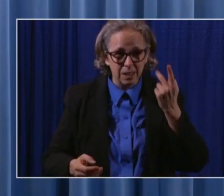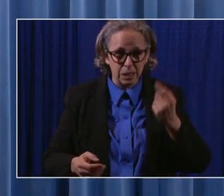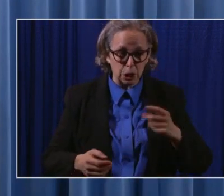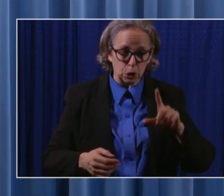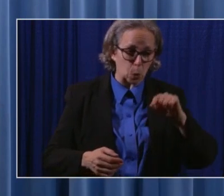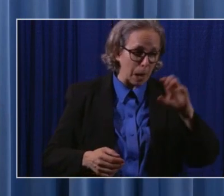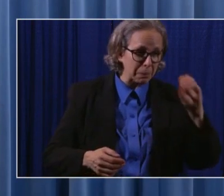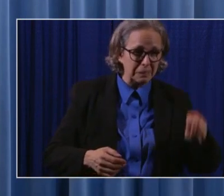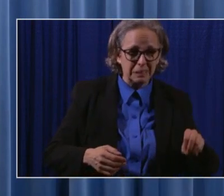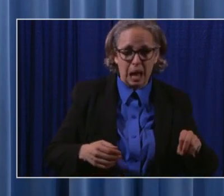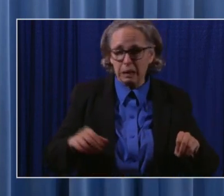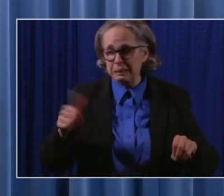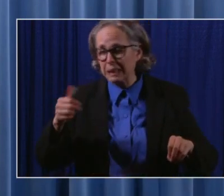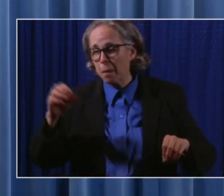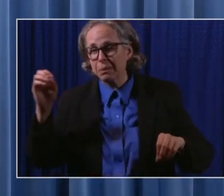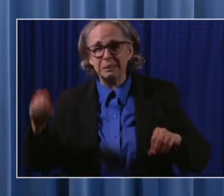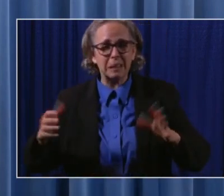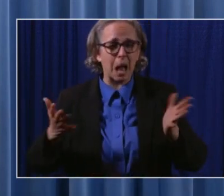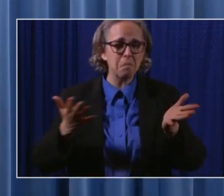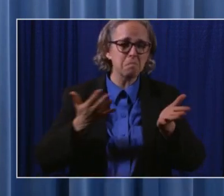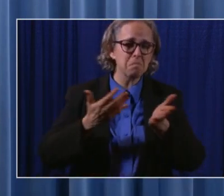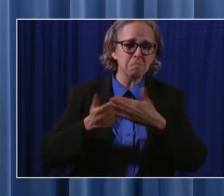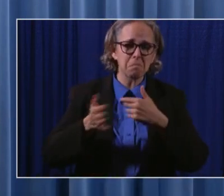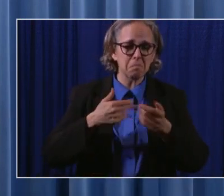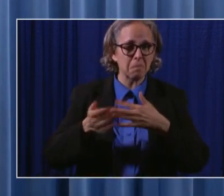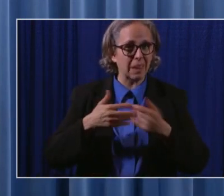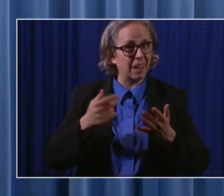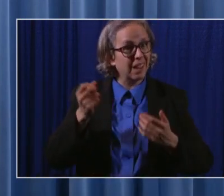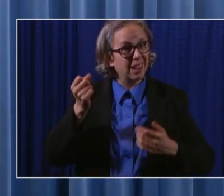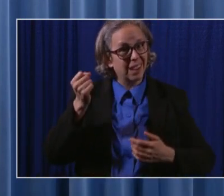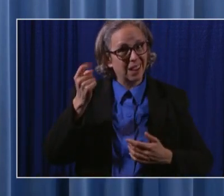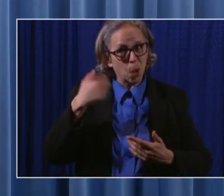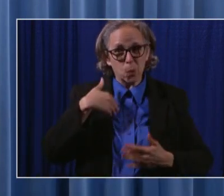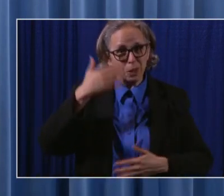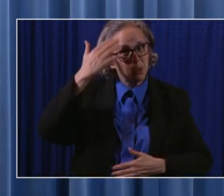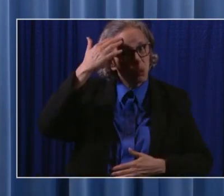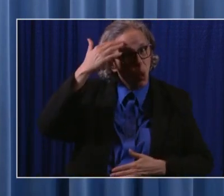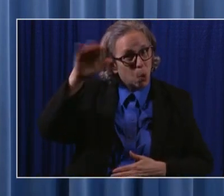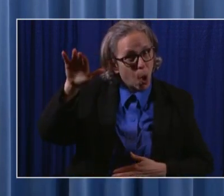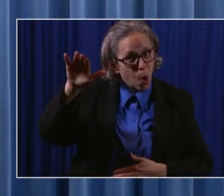or something else, I don't think we know at this point in time.